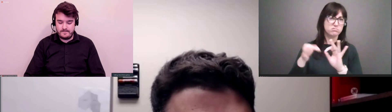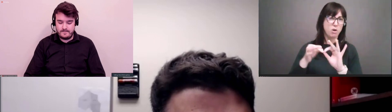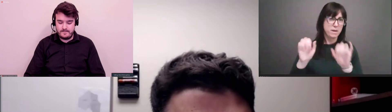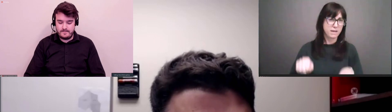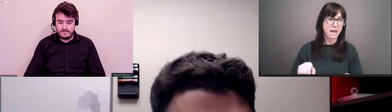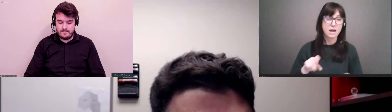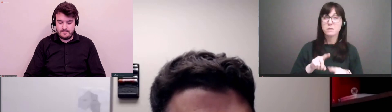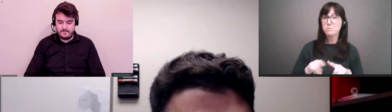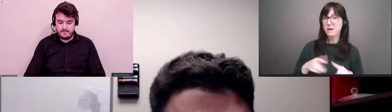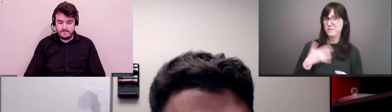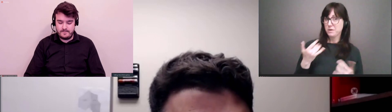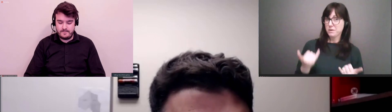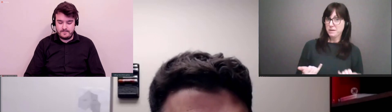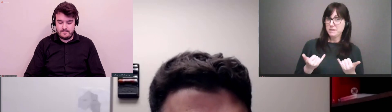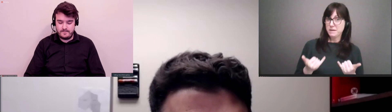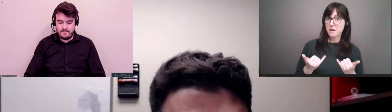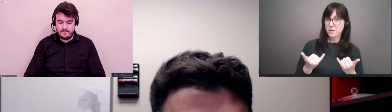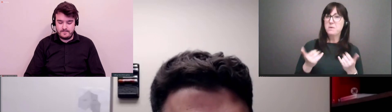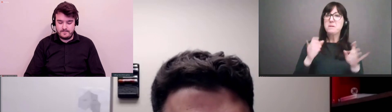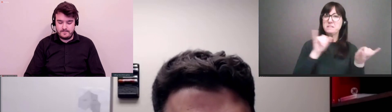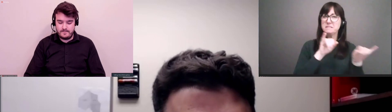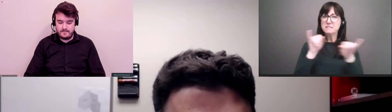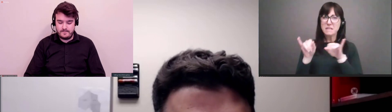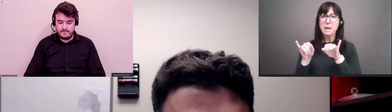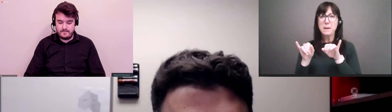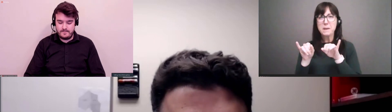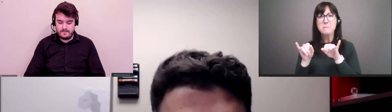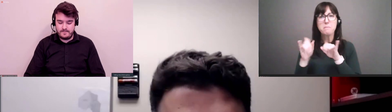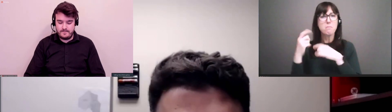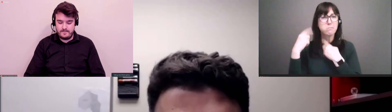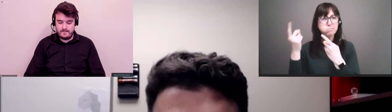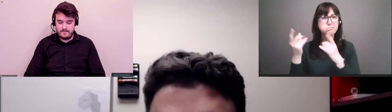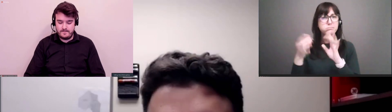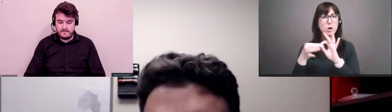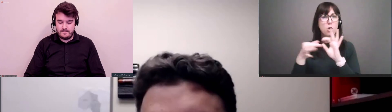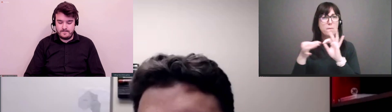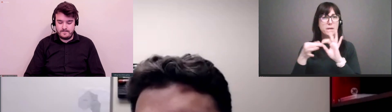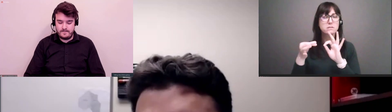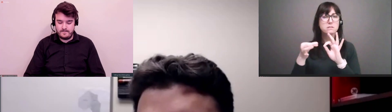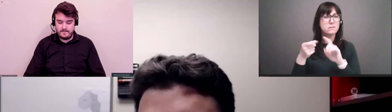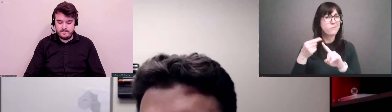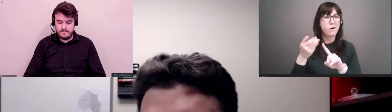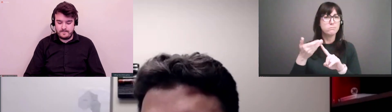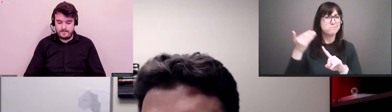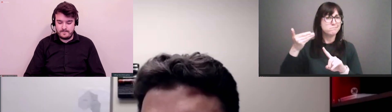this point, similar to the comments we've provided in previous